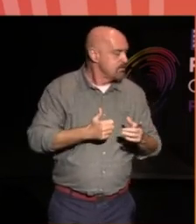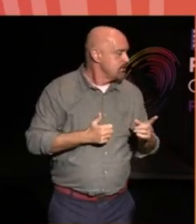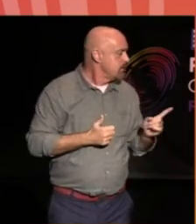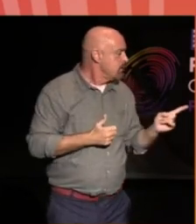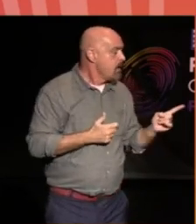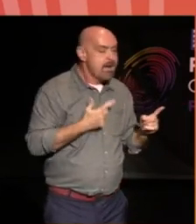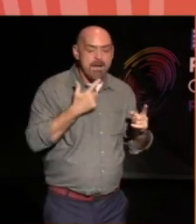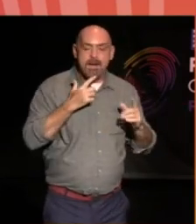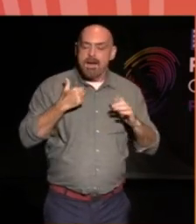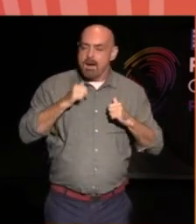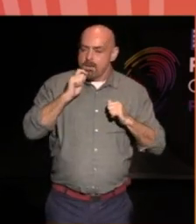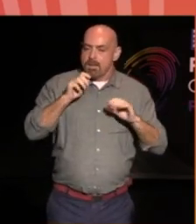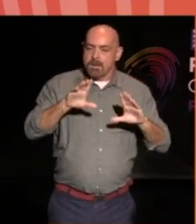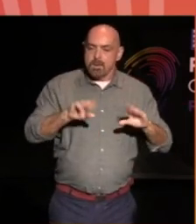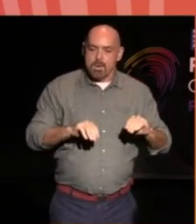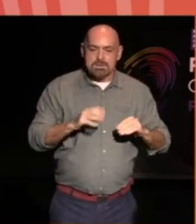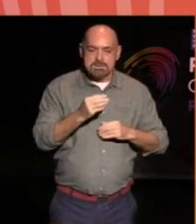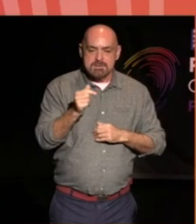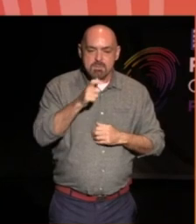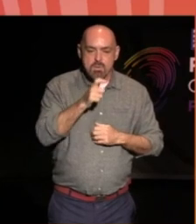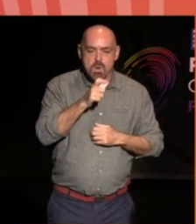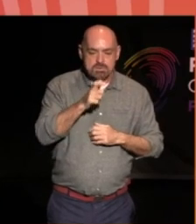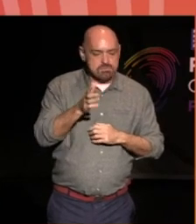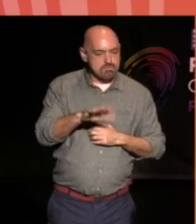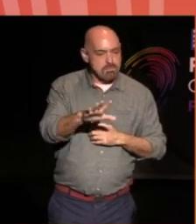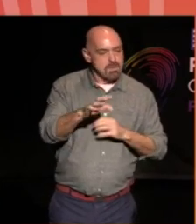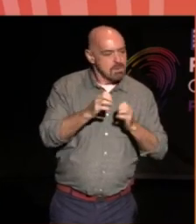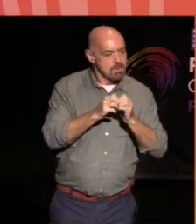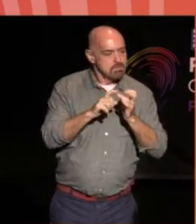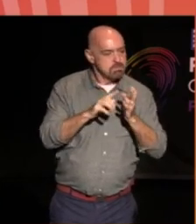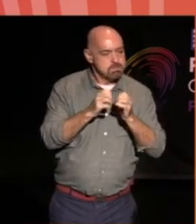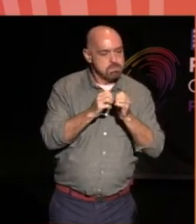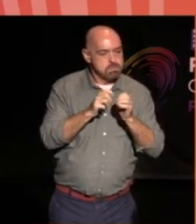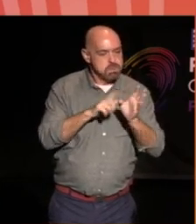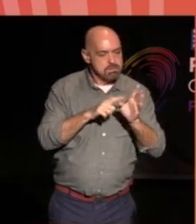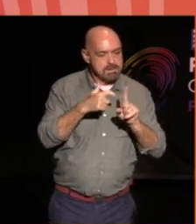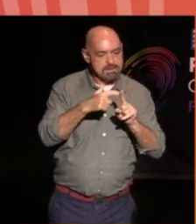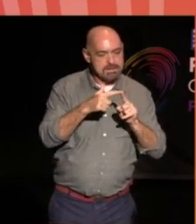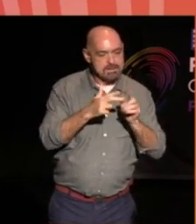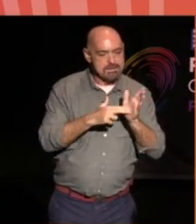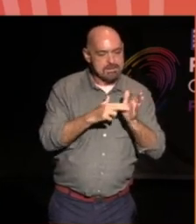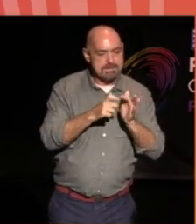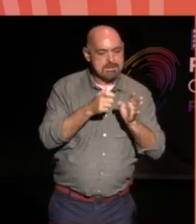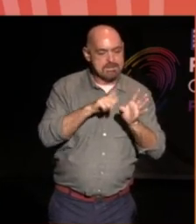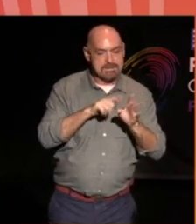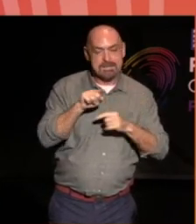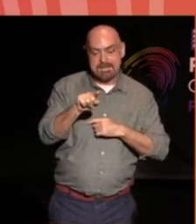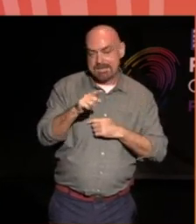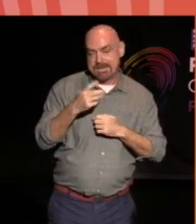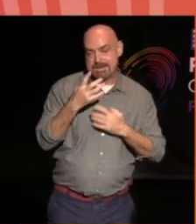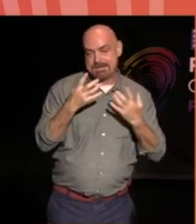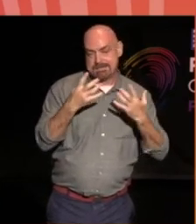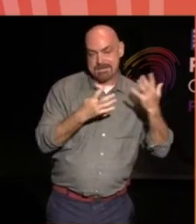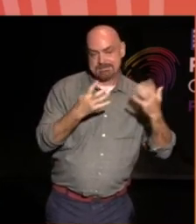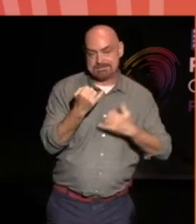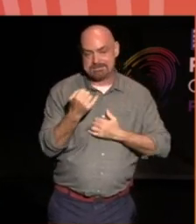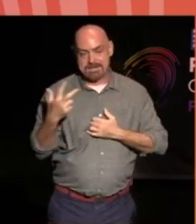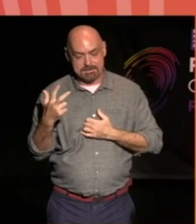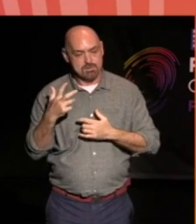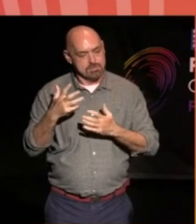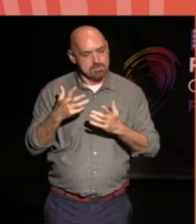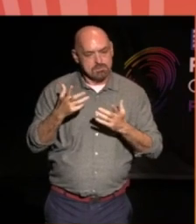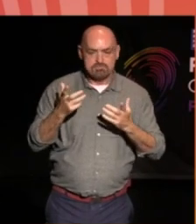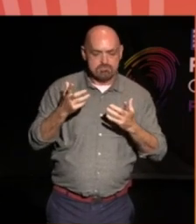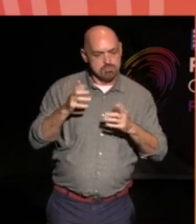I'd close by sharing some words from Bobby Kennedy during his presidential campaign in 1968, when he